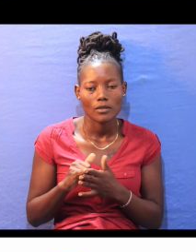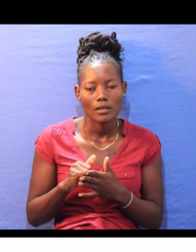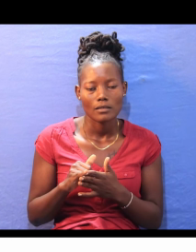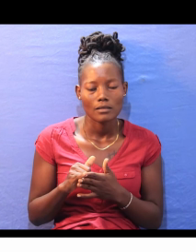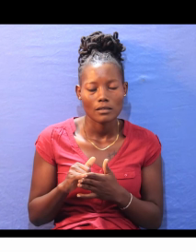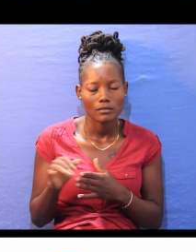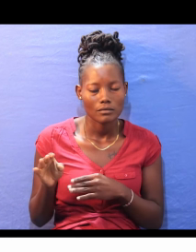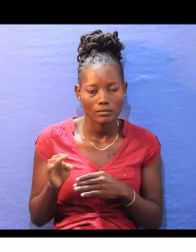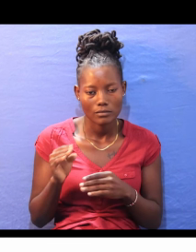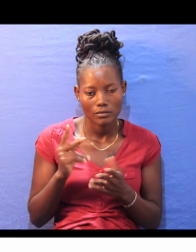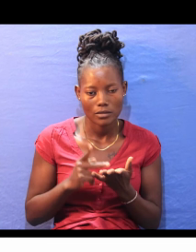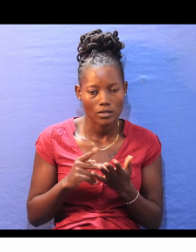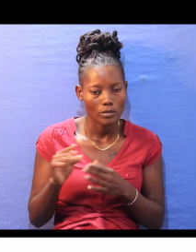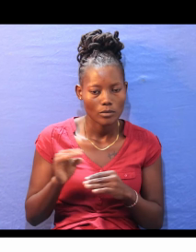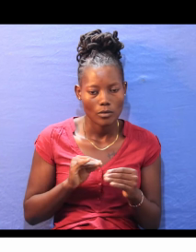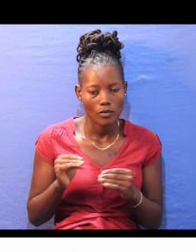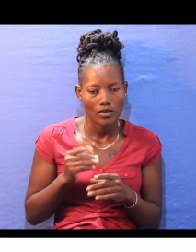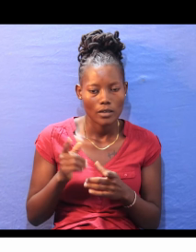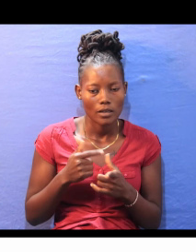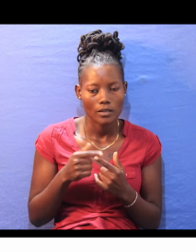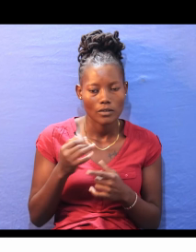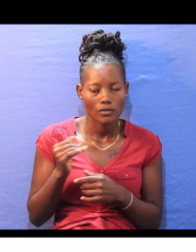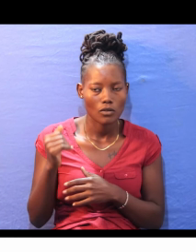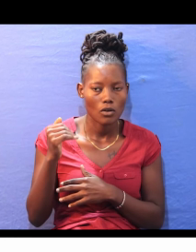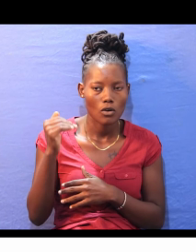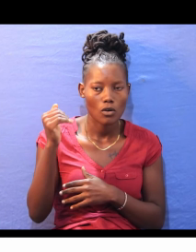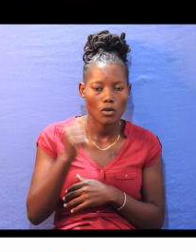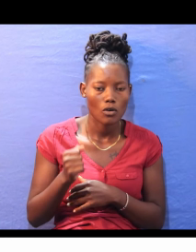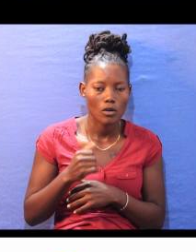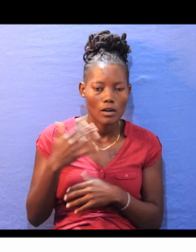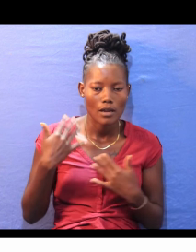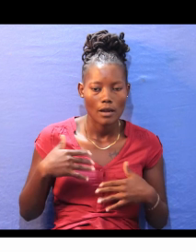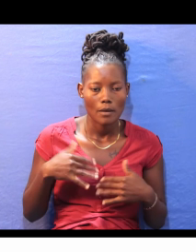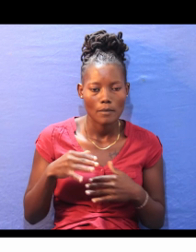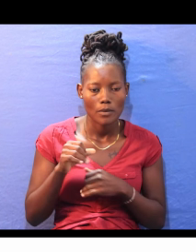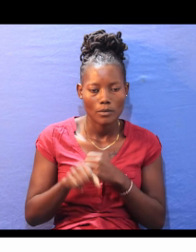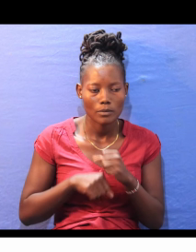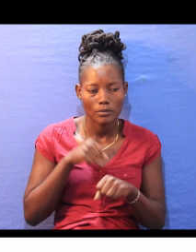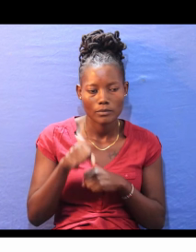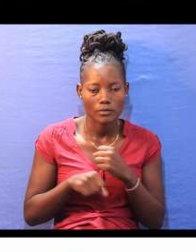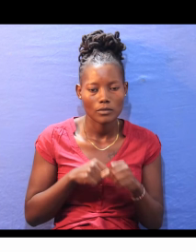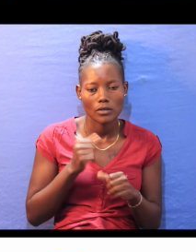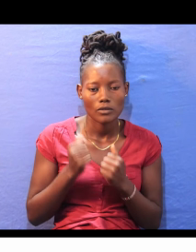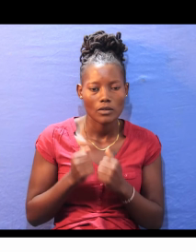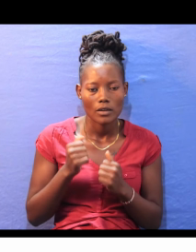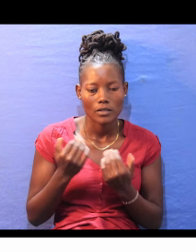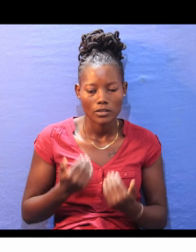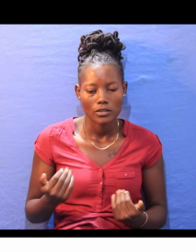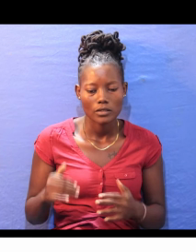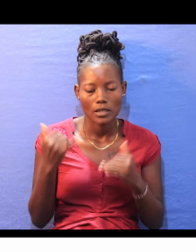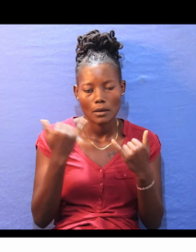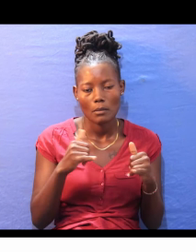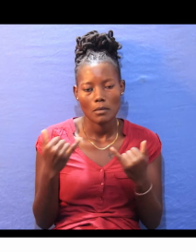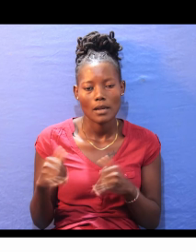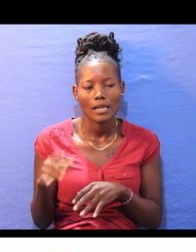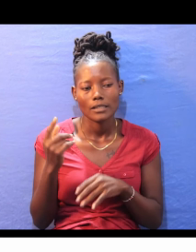constantly. And for adults, it might be jogging or rowing or getting on the bike. For kids, it's going to be playing games.